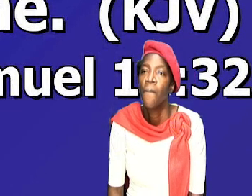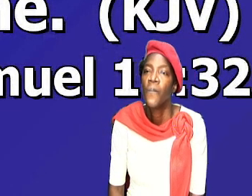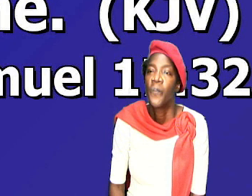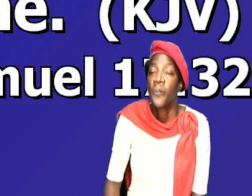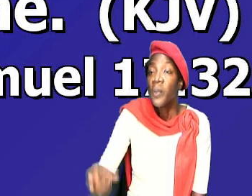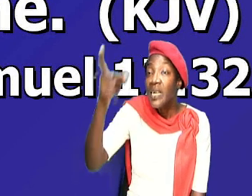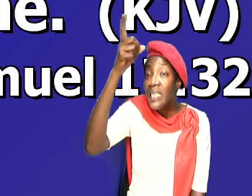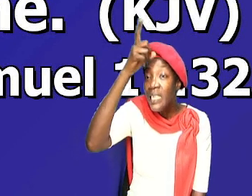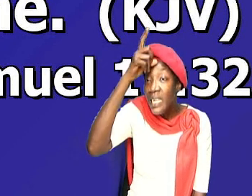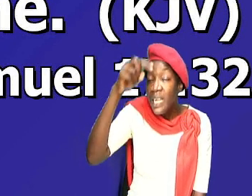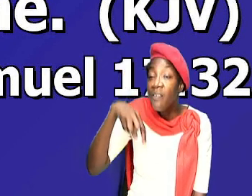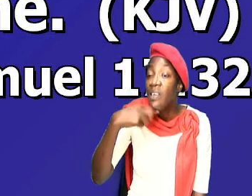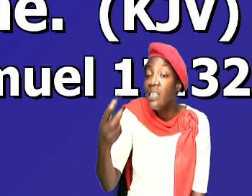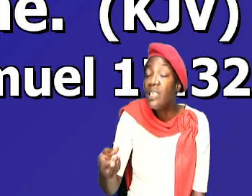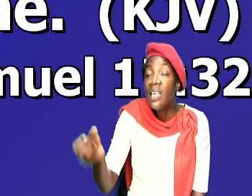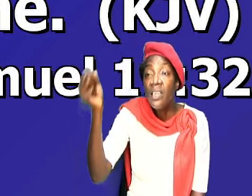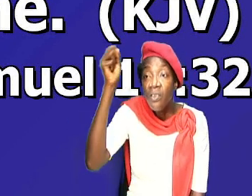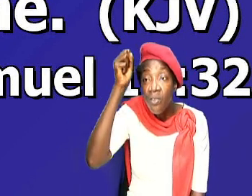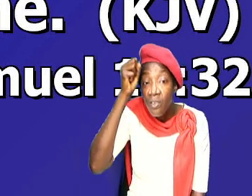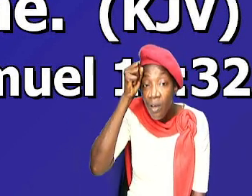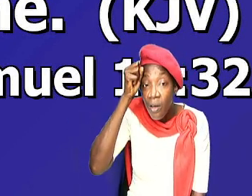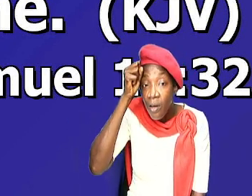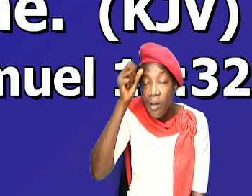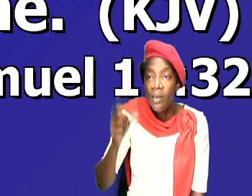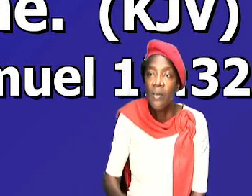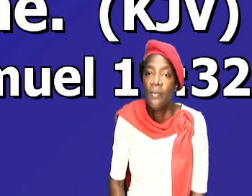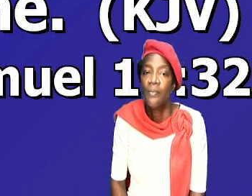And David said to Saul.